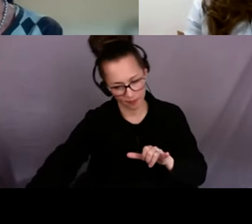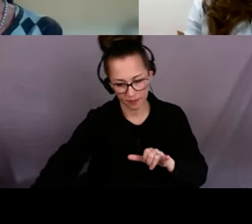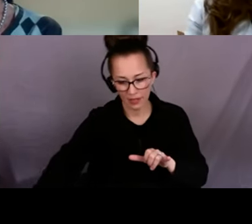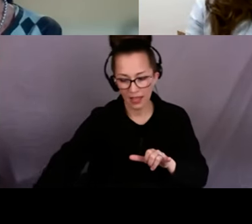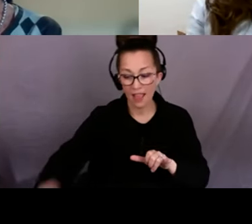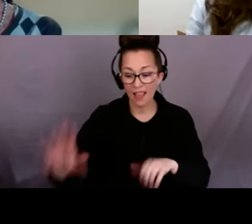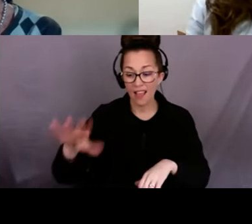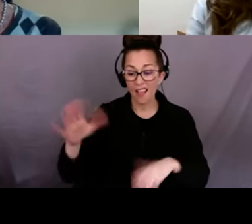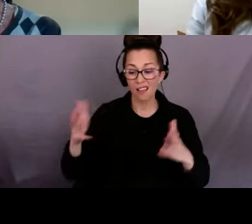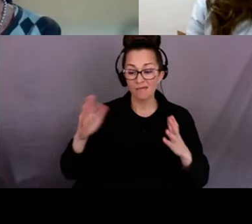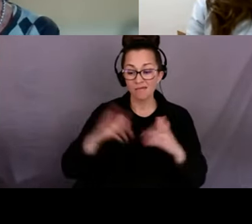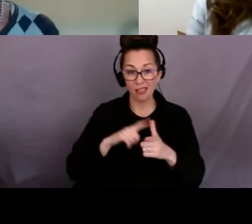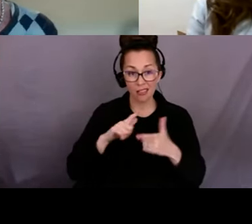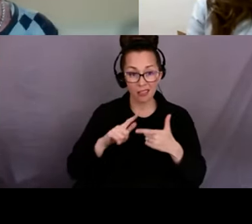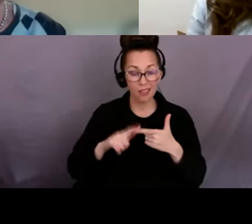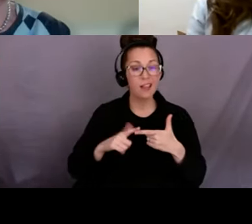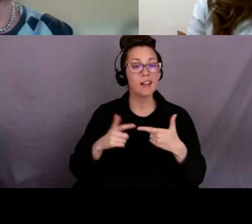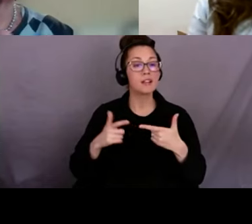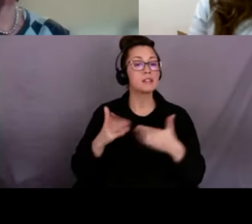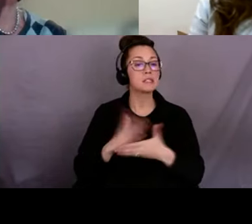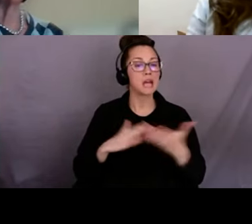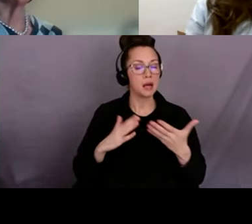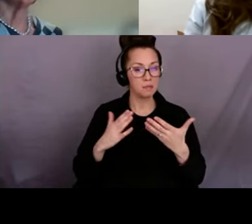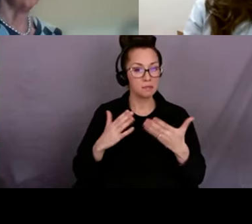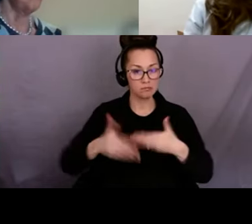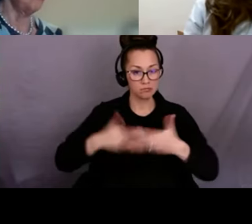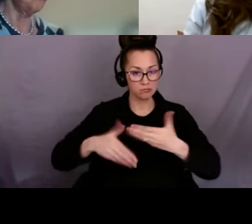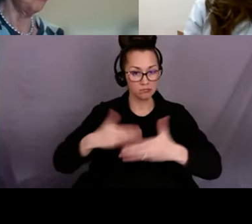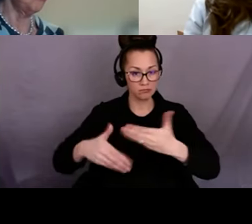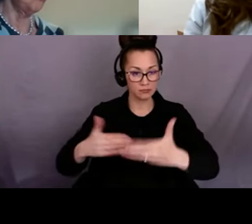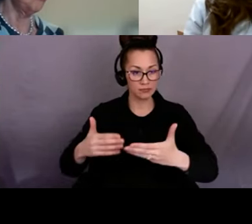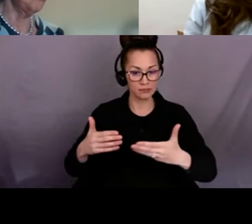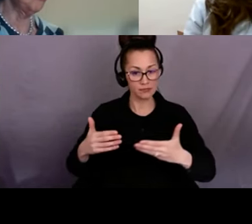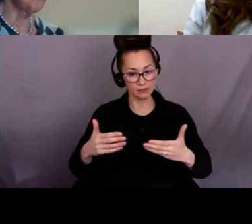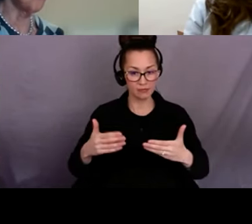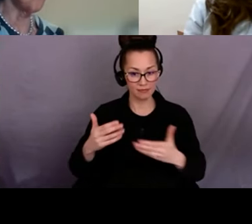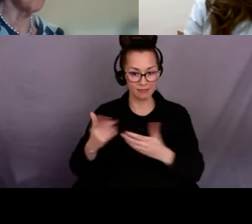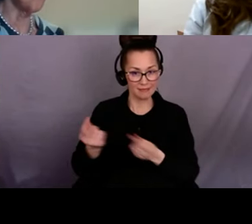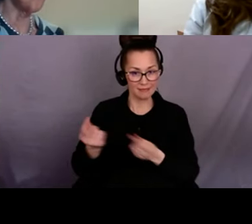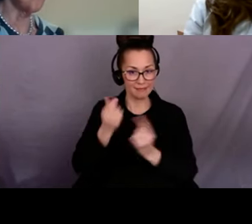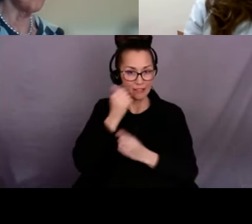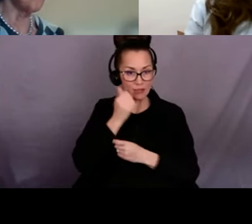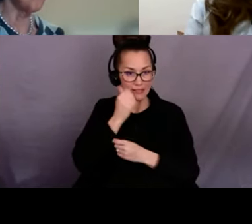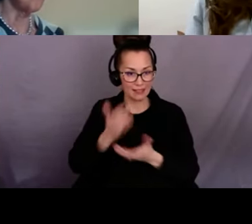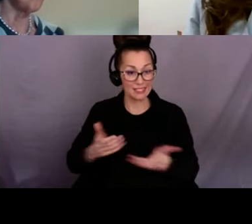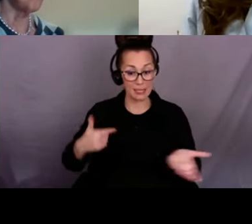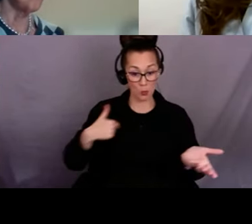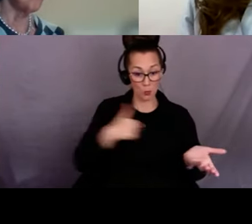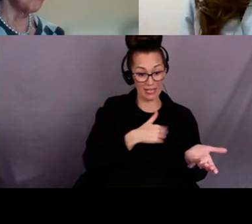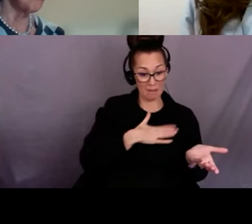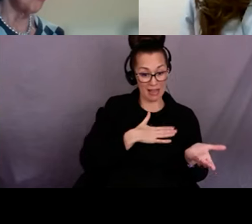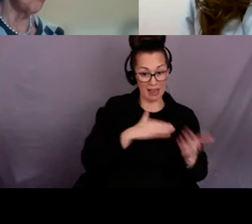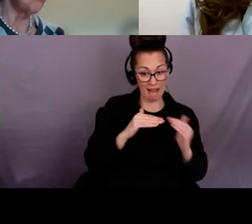into some of the day-to-day things that we and my colleagues at New York Lawyers for the Public Interest, who are our